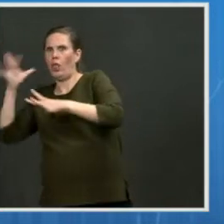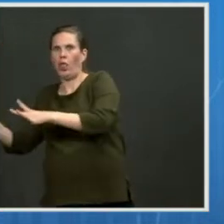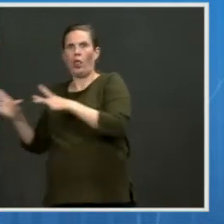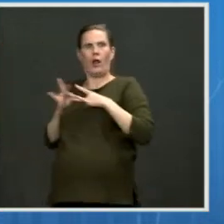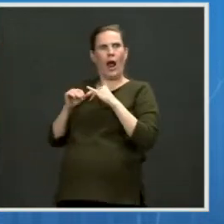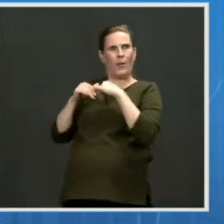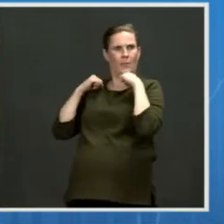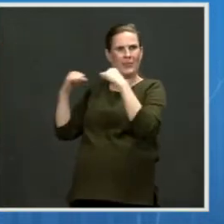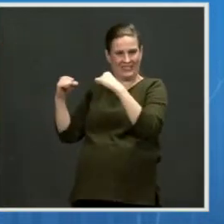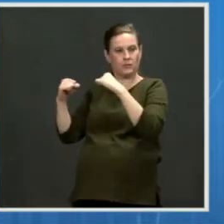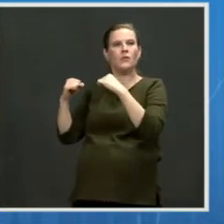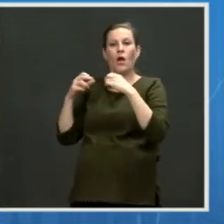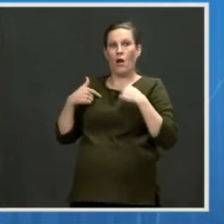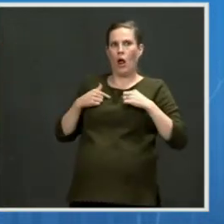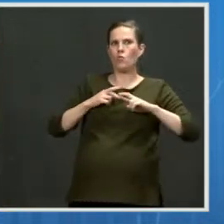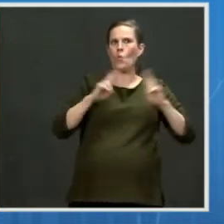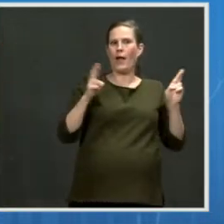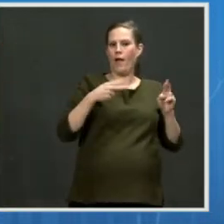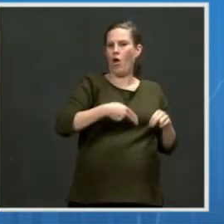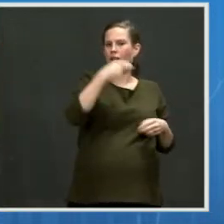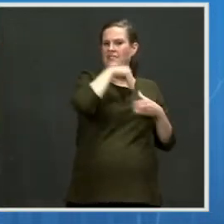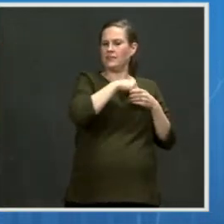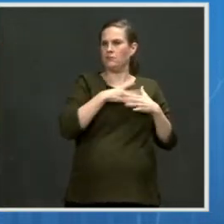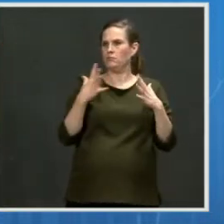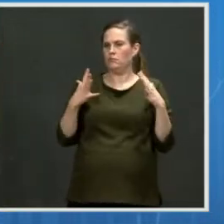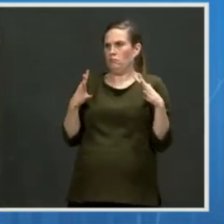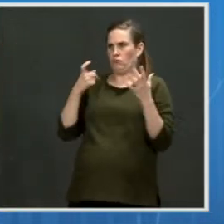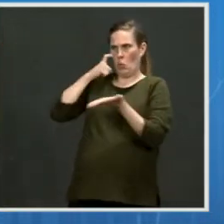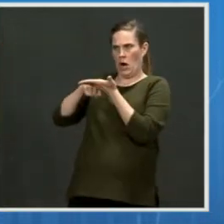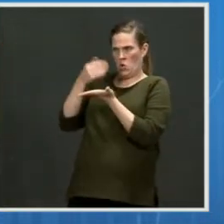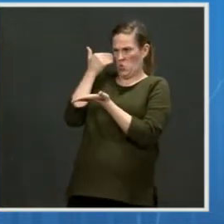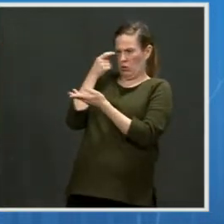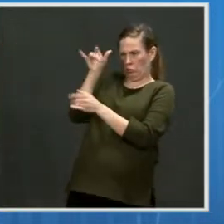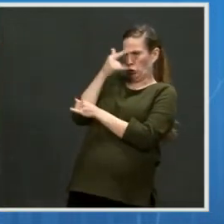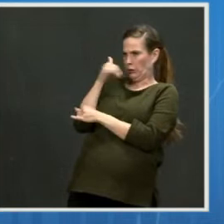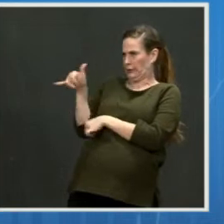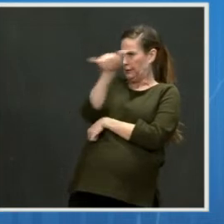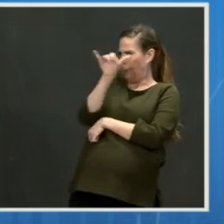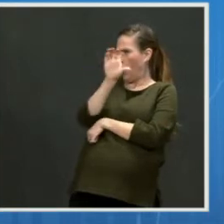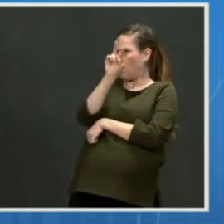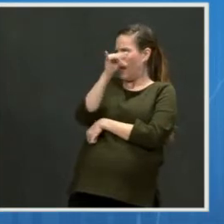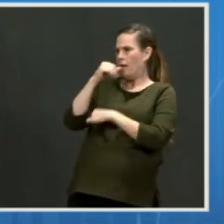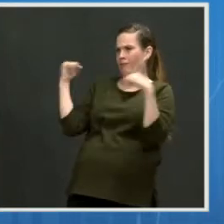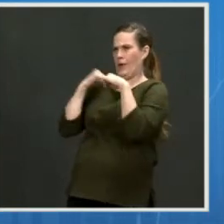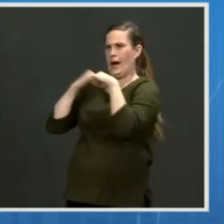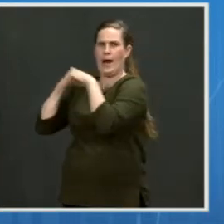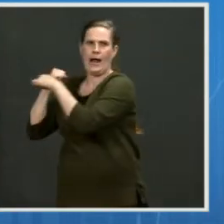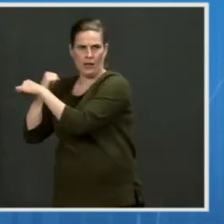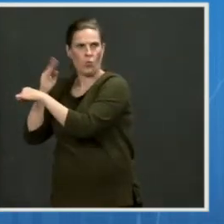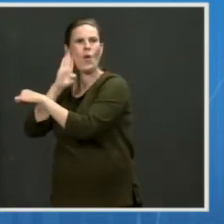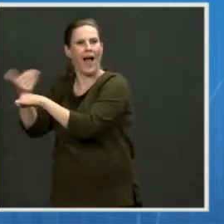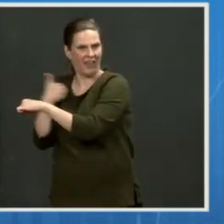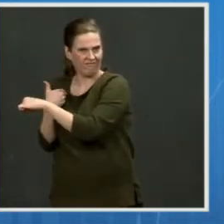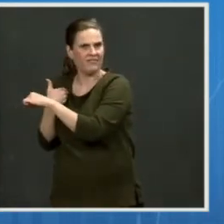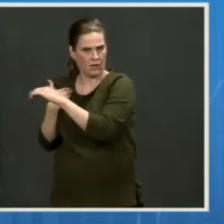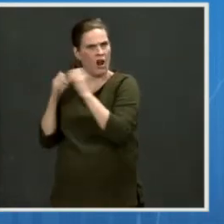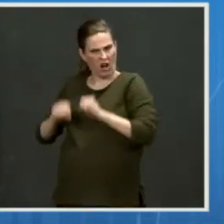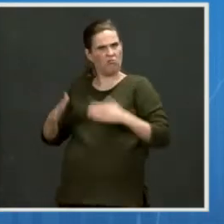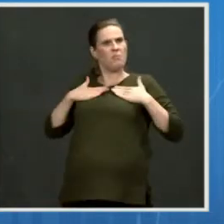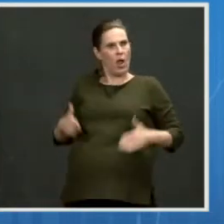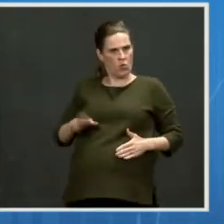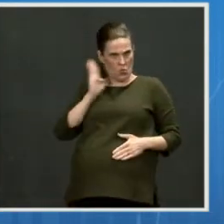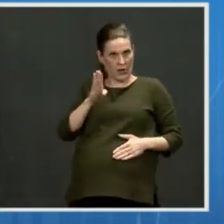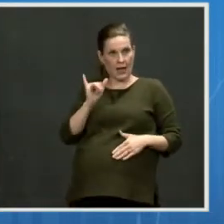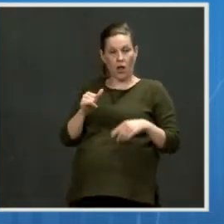that, although it's specific against the wild type strain, it is high enough that there's a spillover effect against